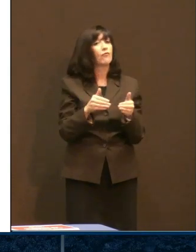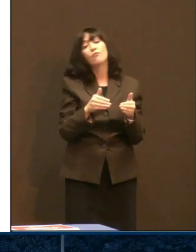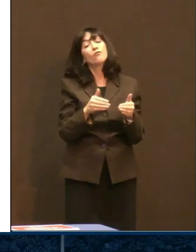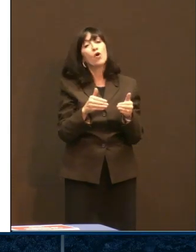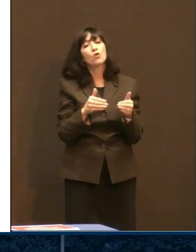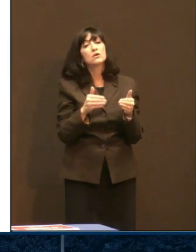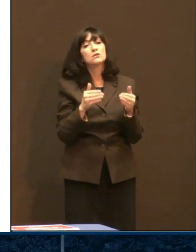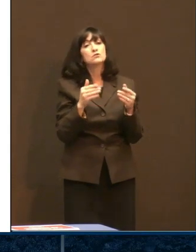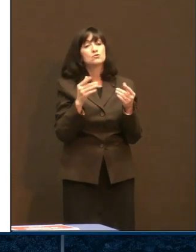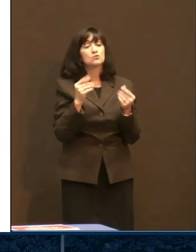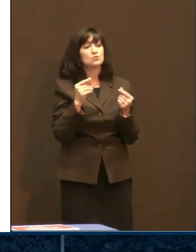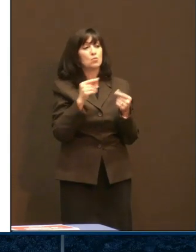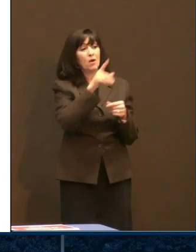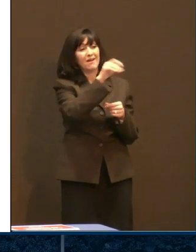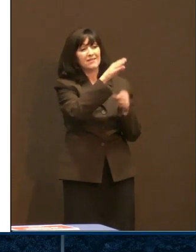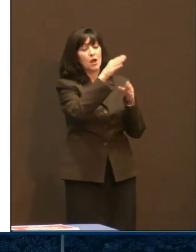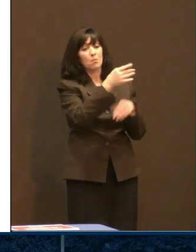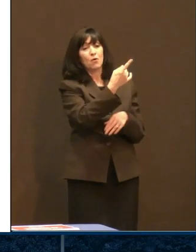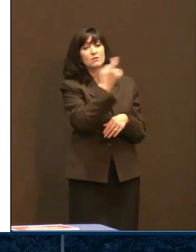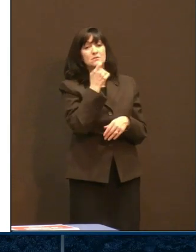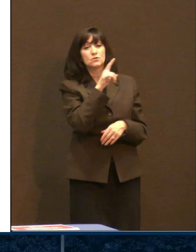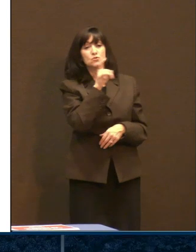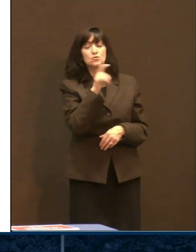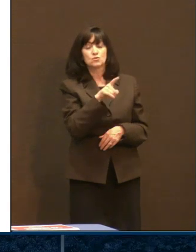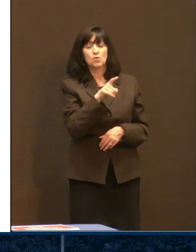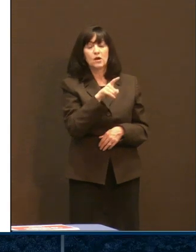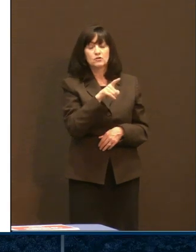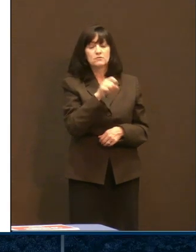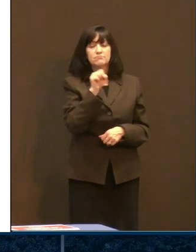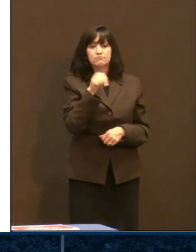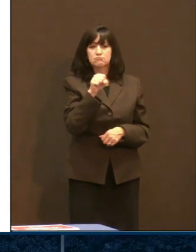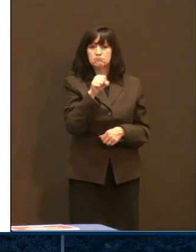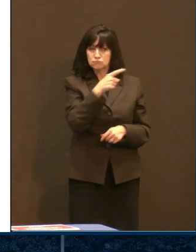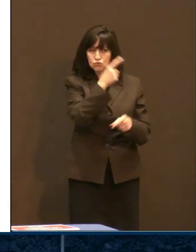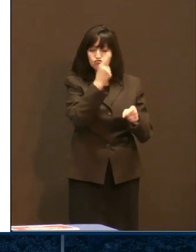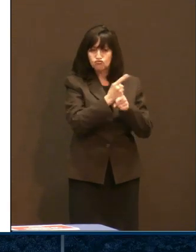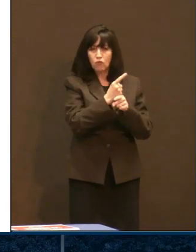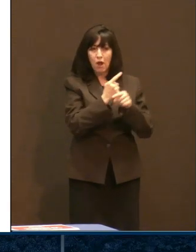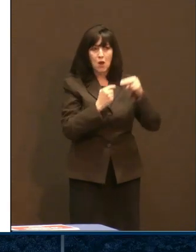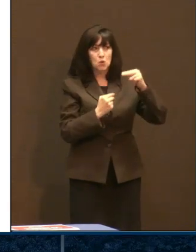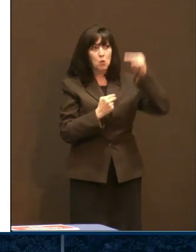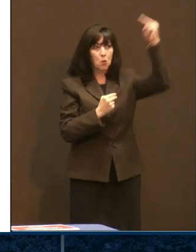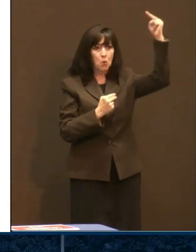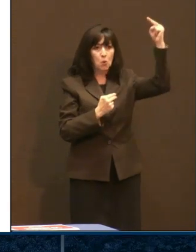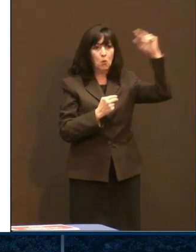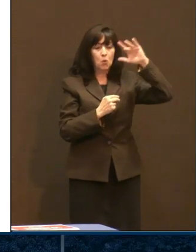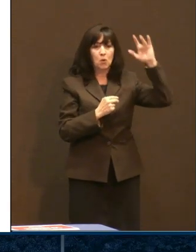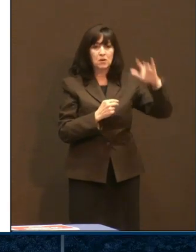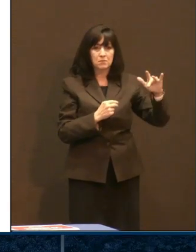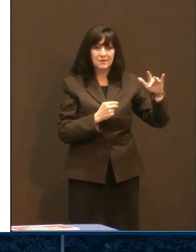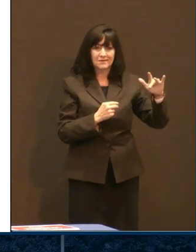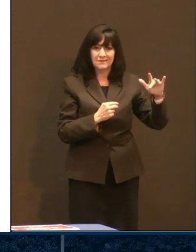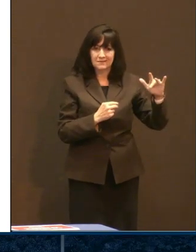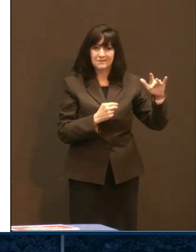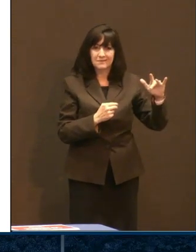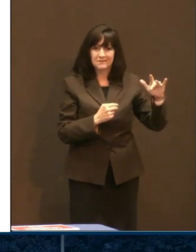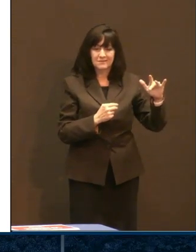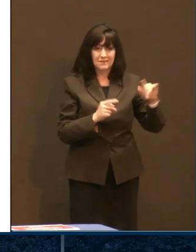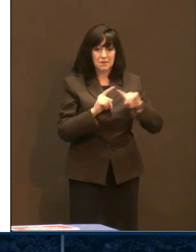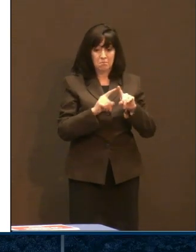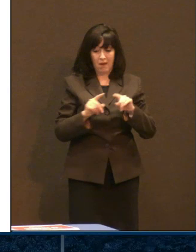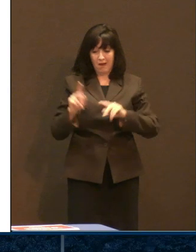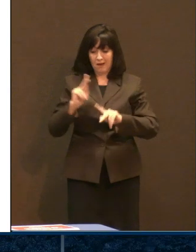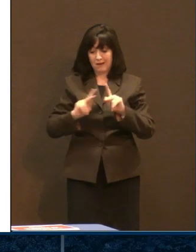Sean has it right in terms of what we're seeing. But you need to think about people move county boundaries. The virus sees